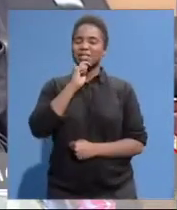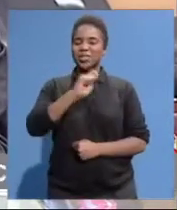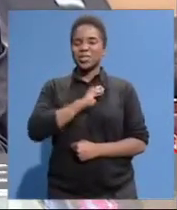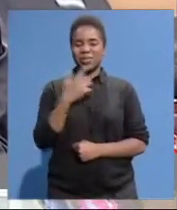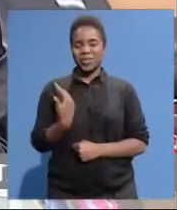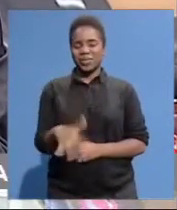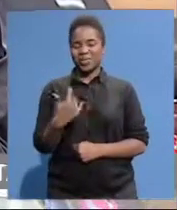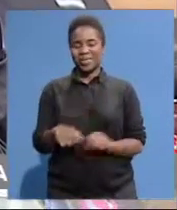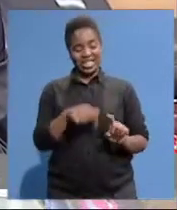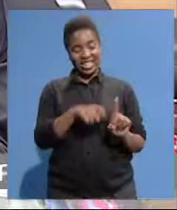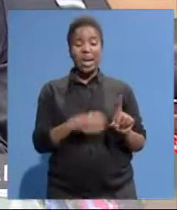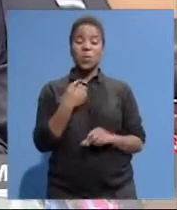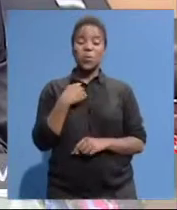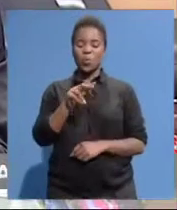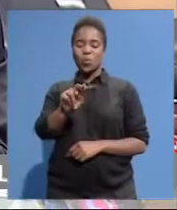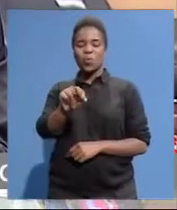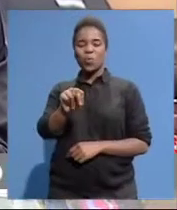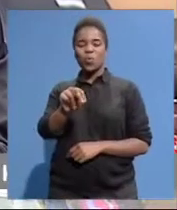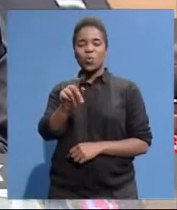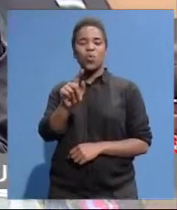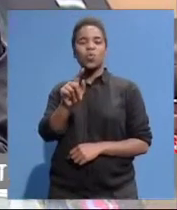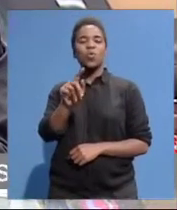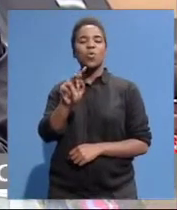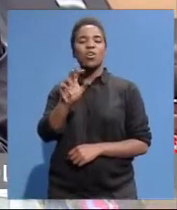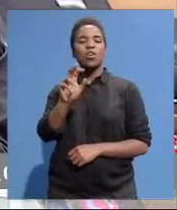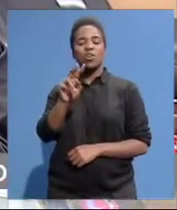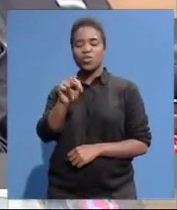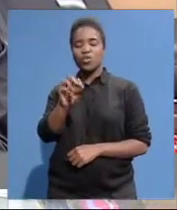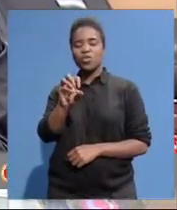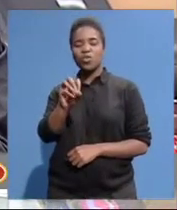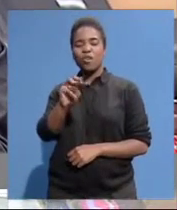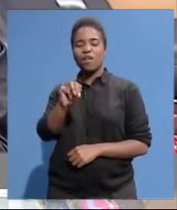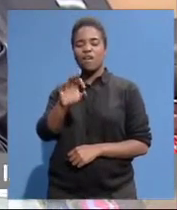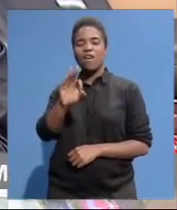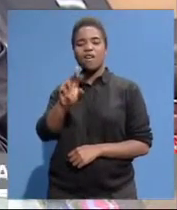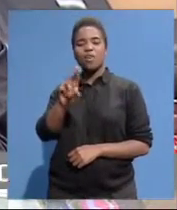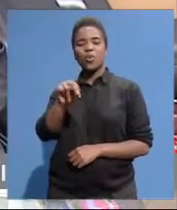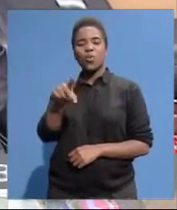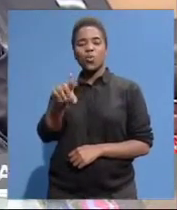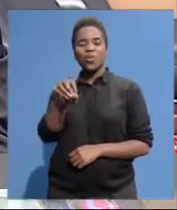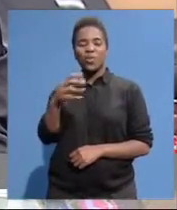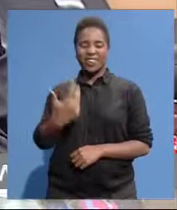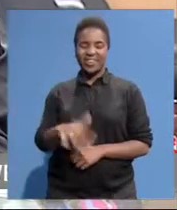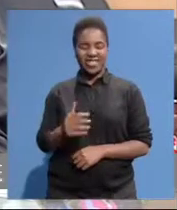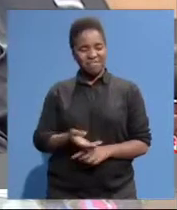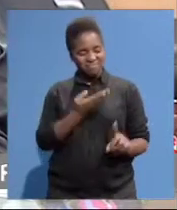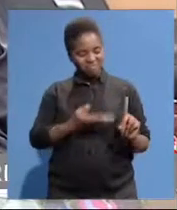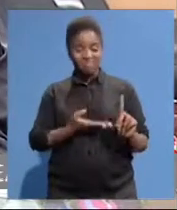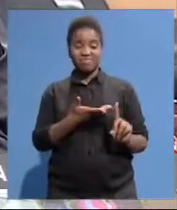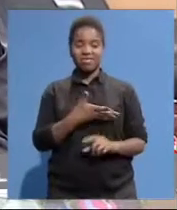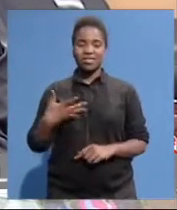in the studio is the incredibly talented musician who opened the show for us tonight. It's Nomfundo Guluva, and she